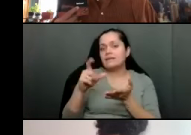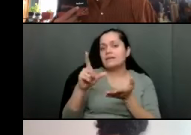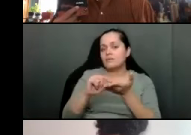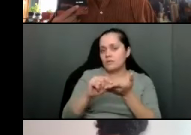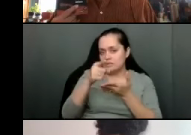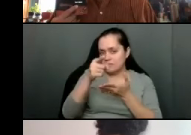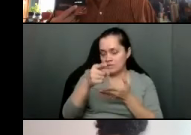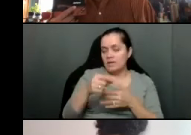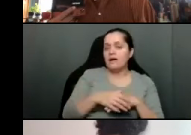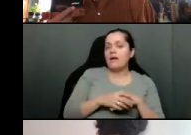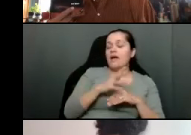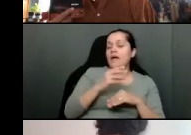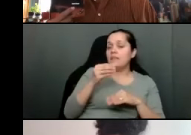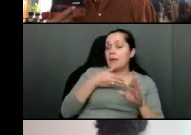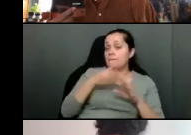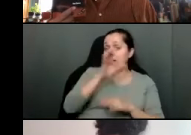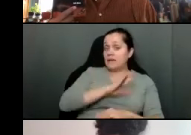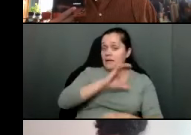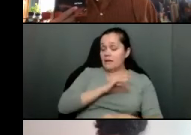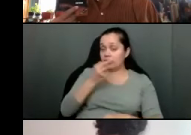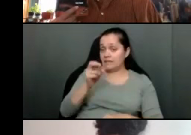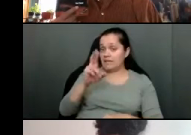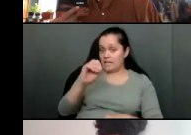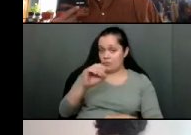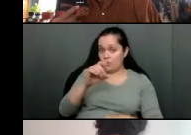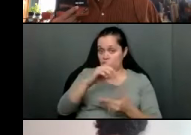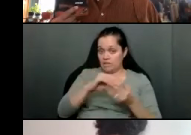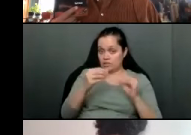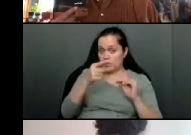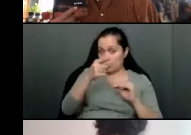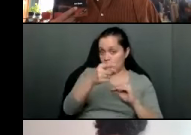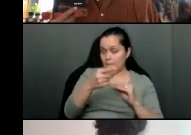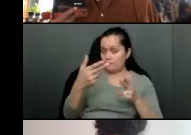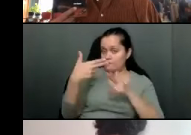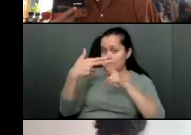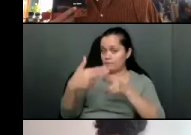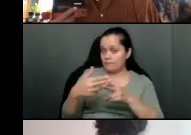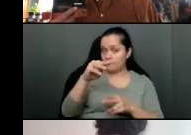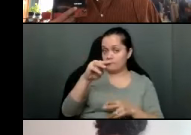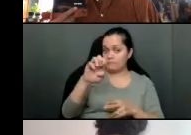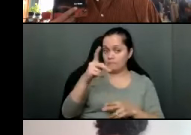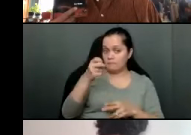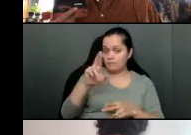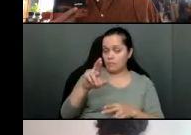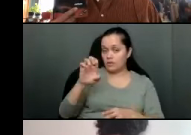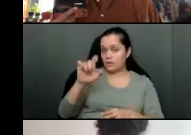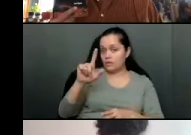novel. And the main character, the hero in my story, is named Mercator